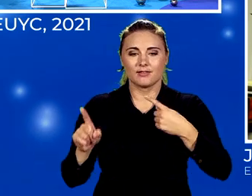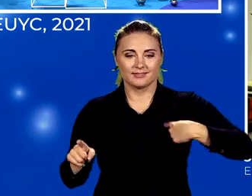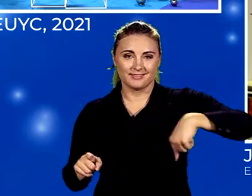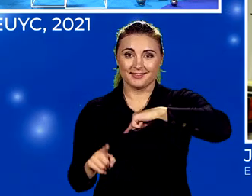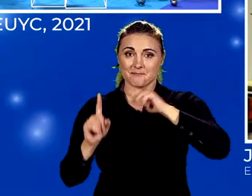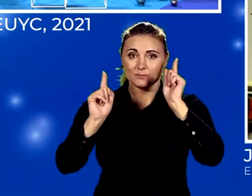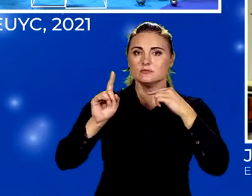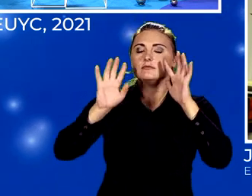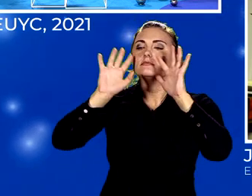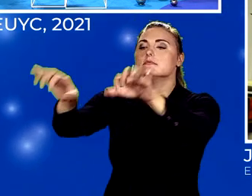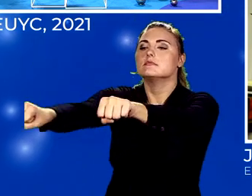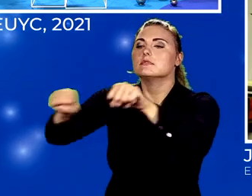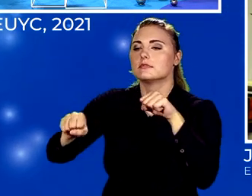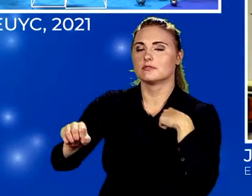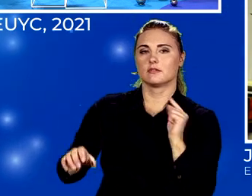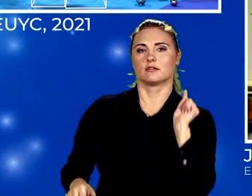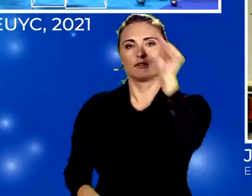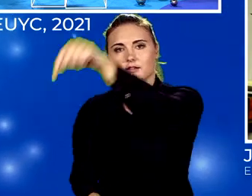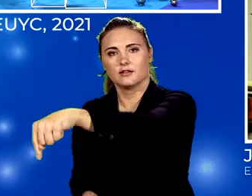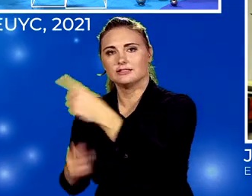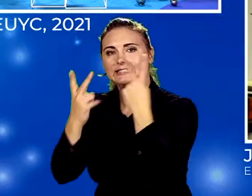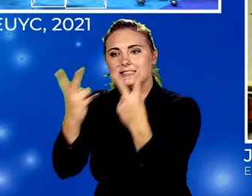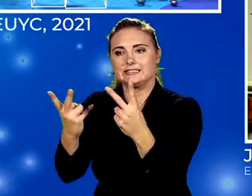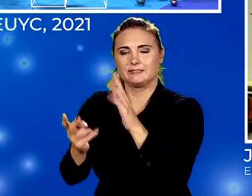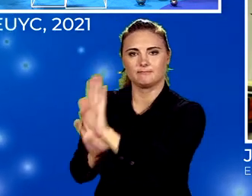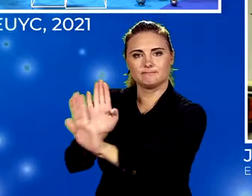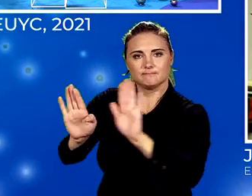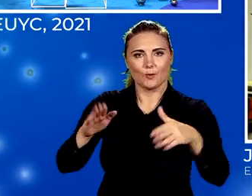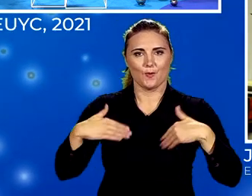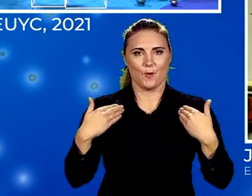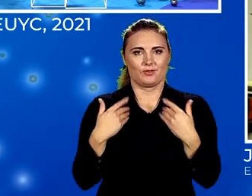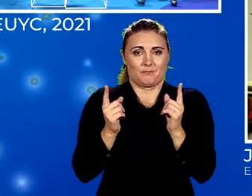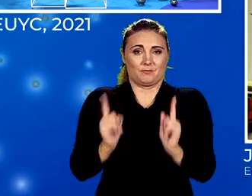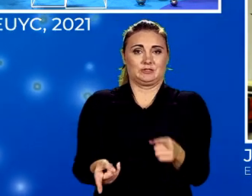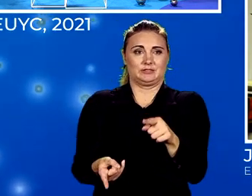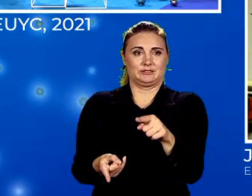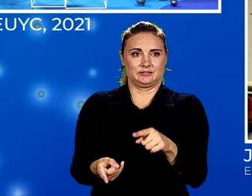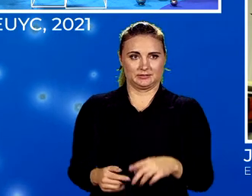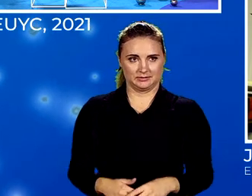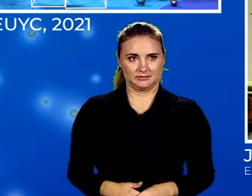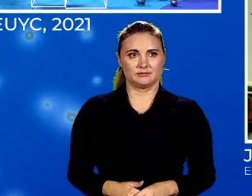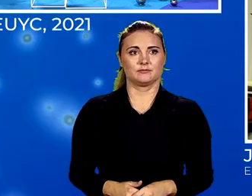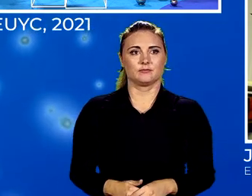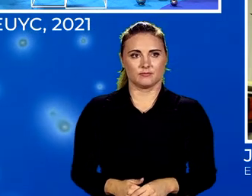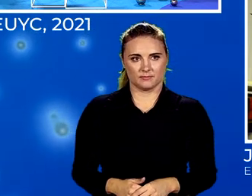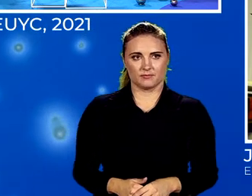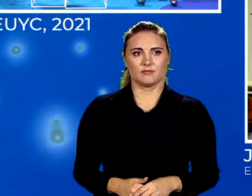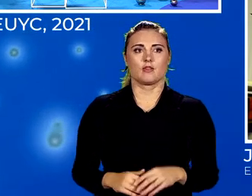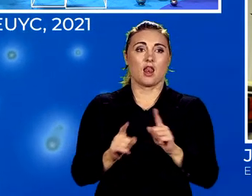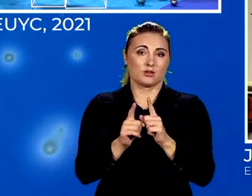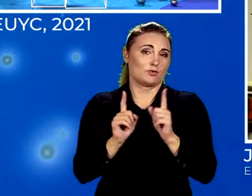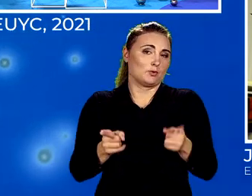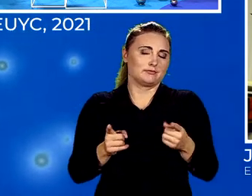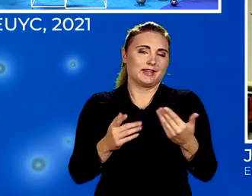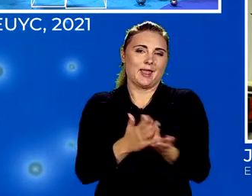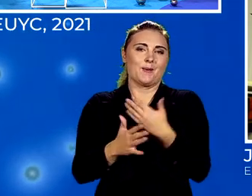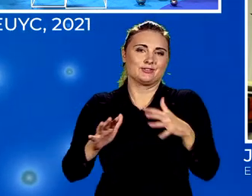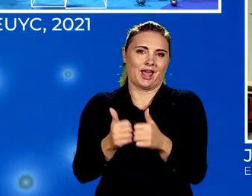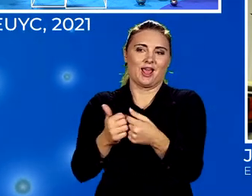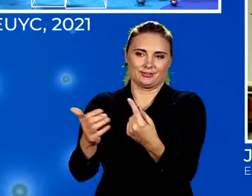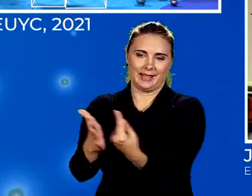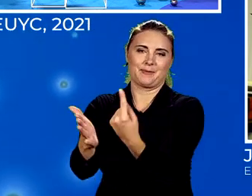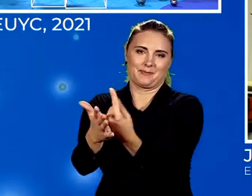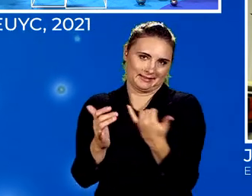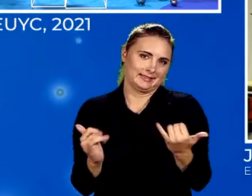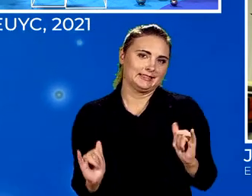focus quite a lot. We have some successes, but there's still many more challenges, indeed. Thank you very much, Jasna. I